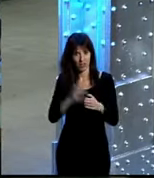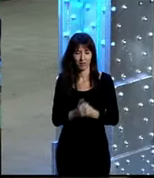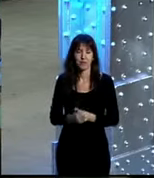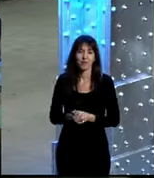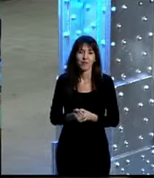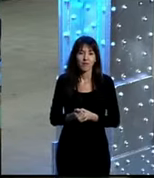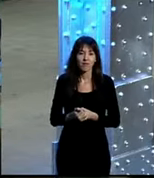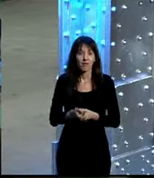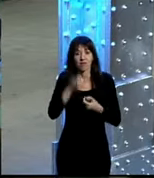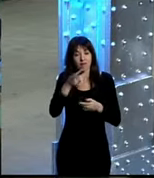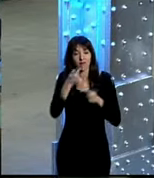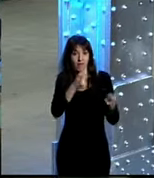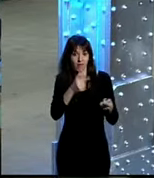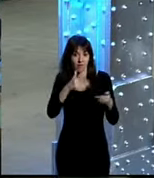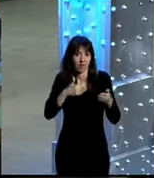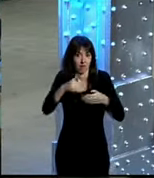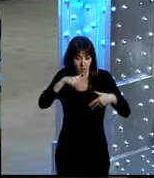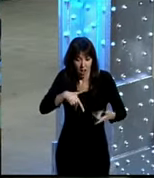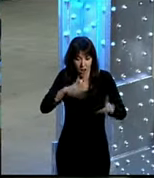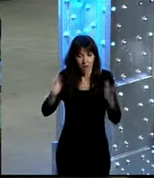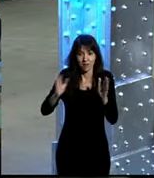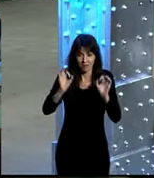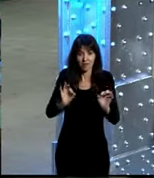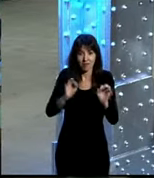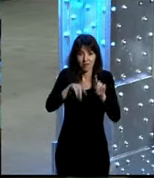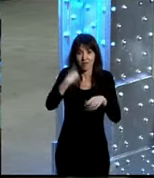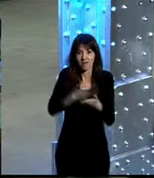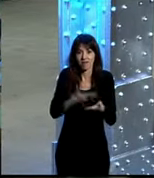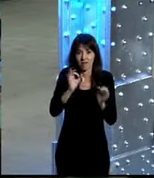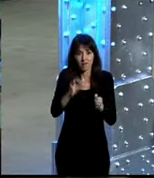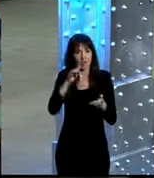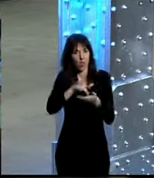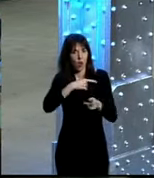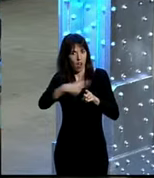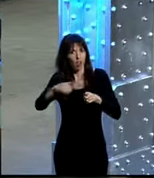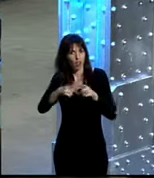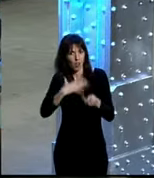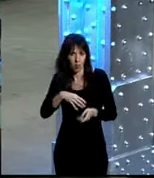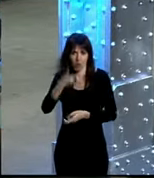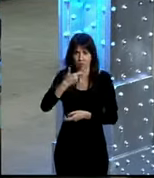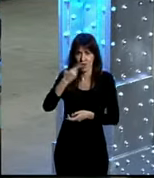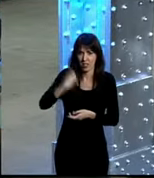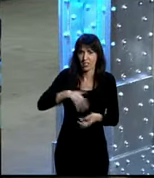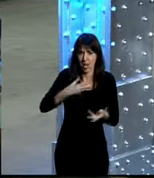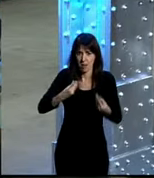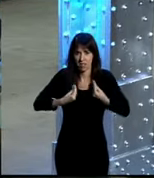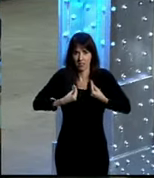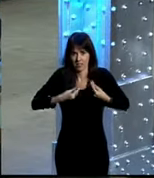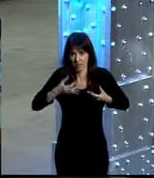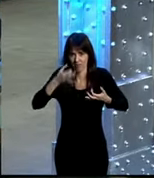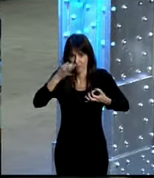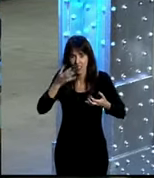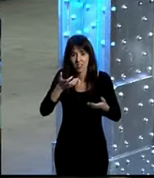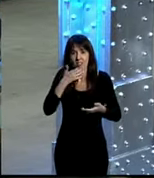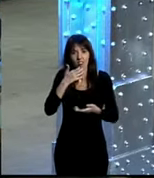and respond to movement. And this is what we have today. These are things that you probably know about,